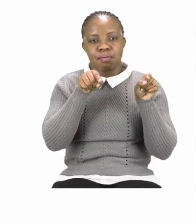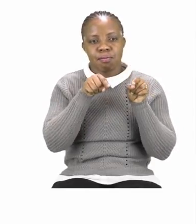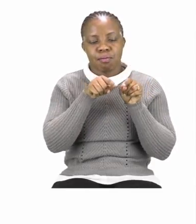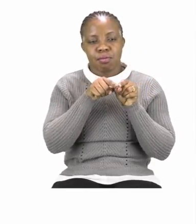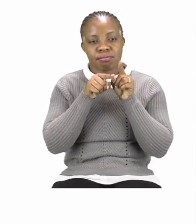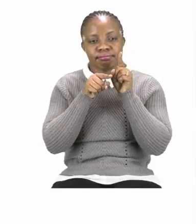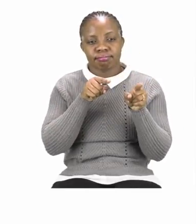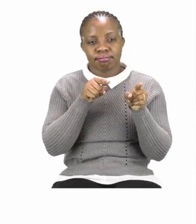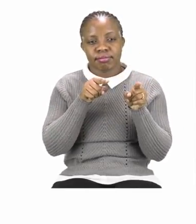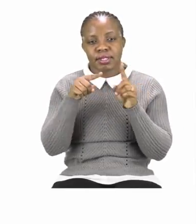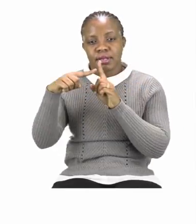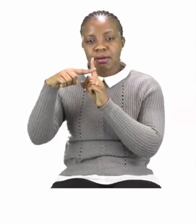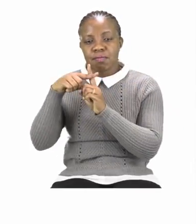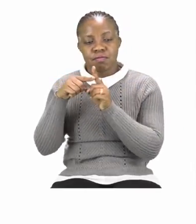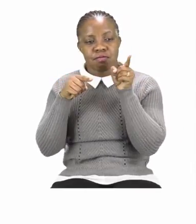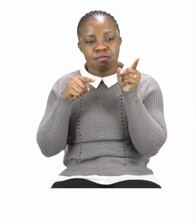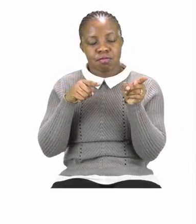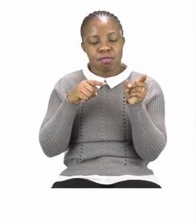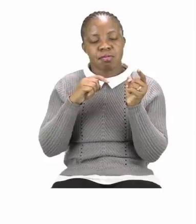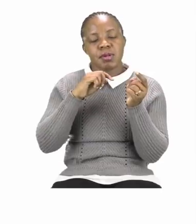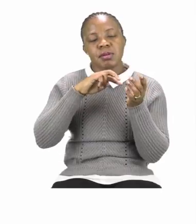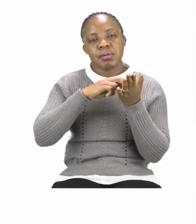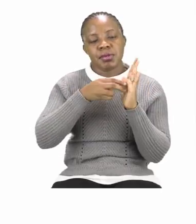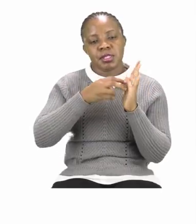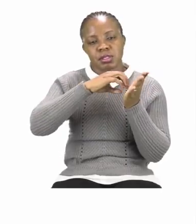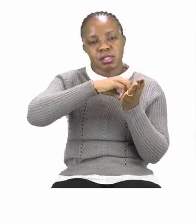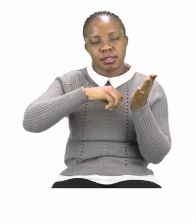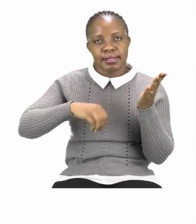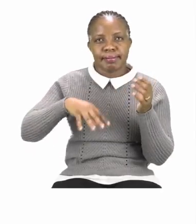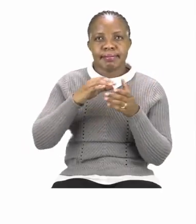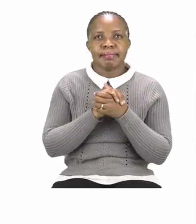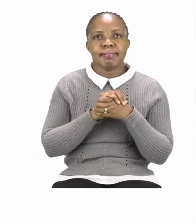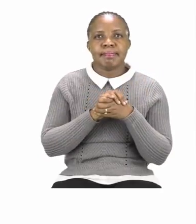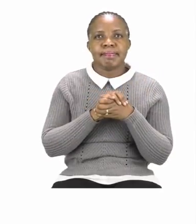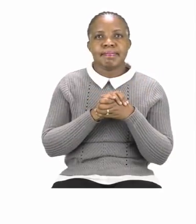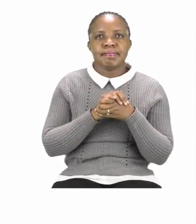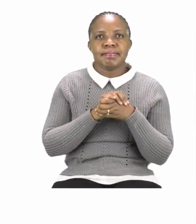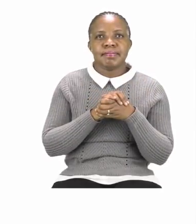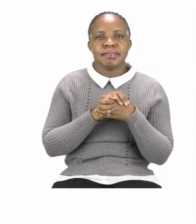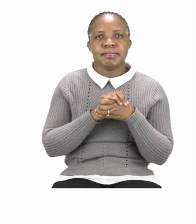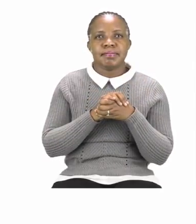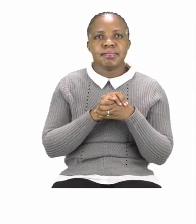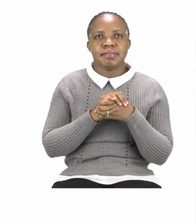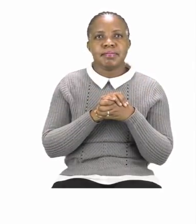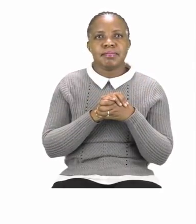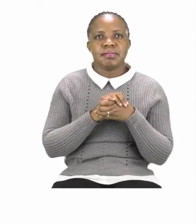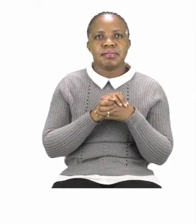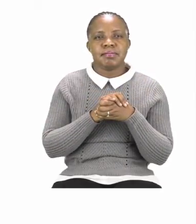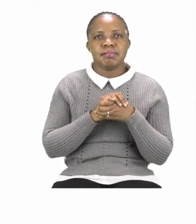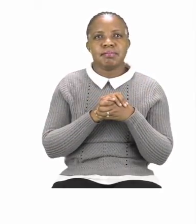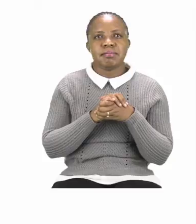the equal sign. But what if the box is